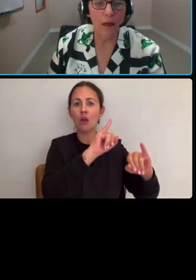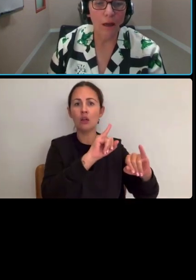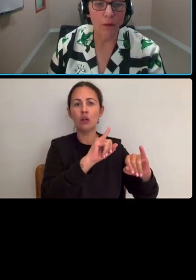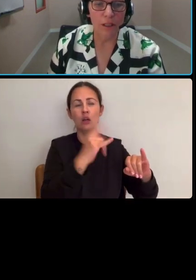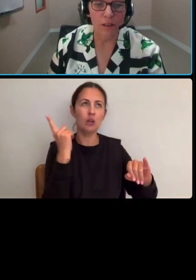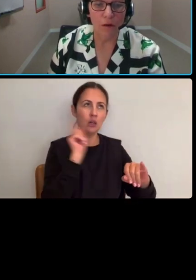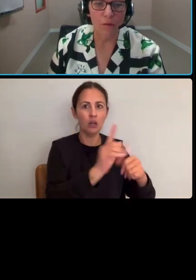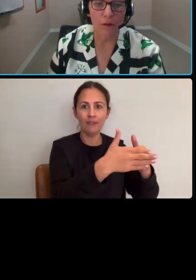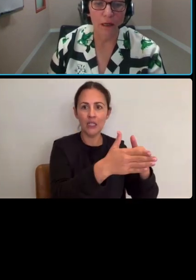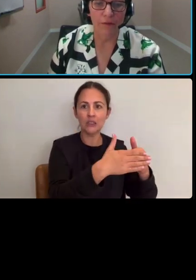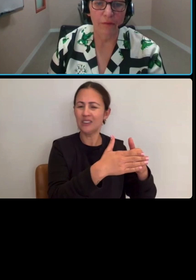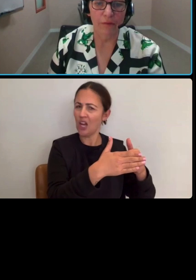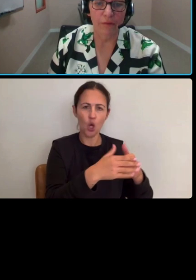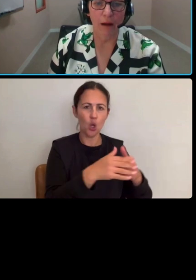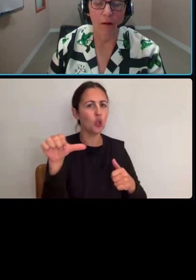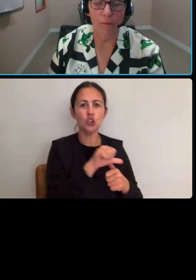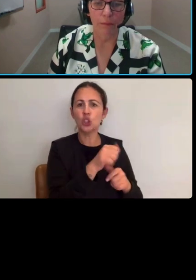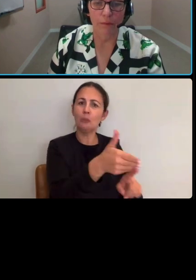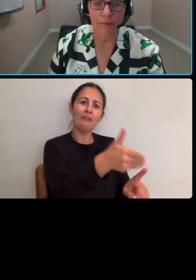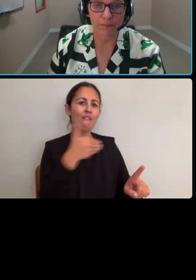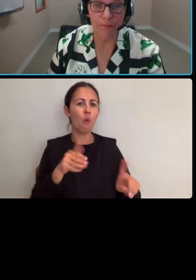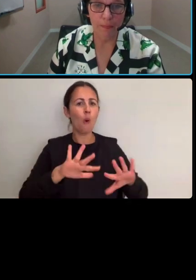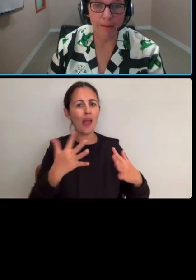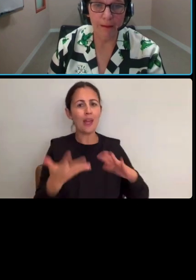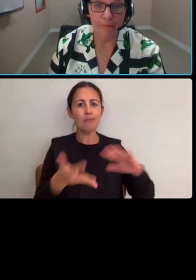not good enough for our older